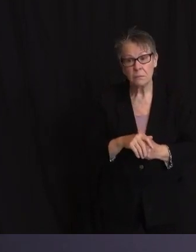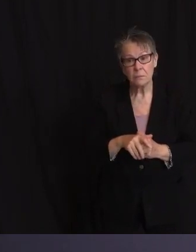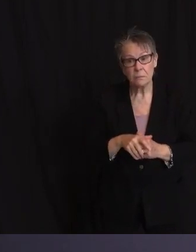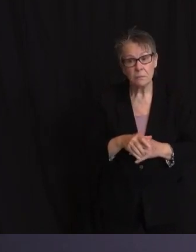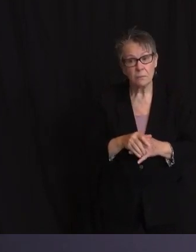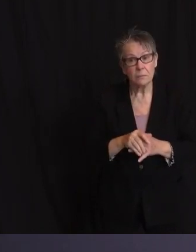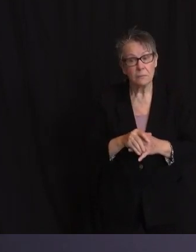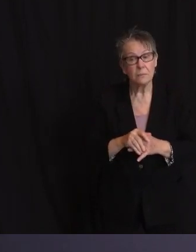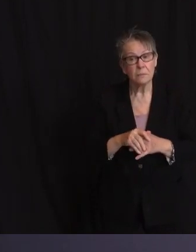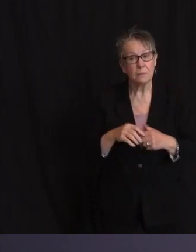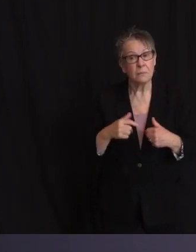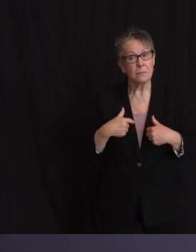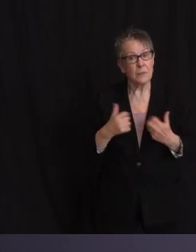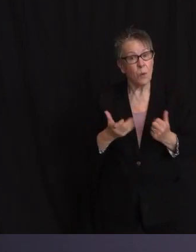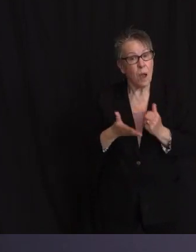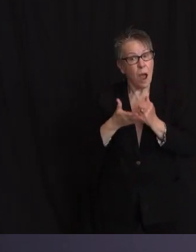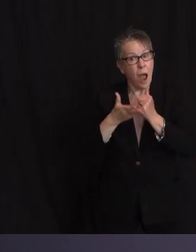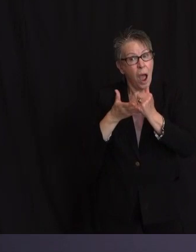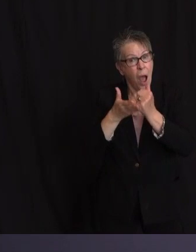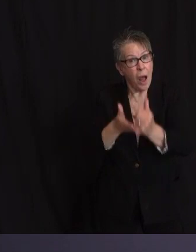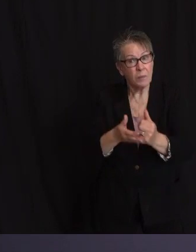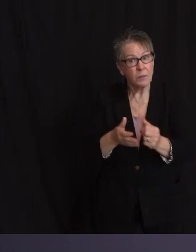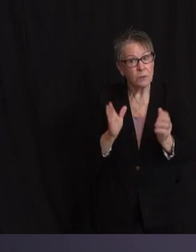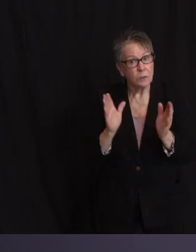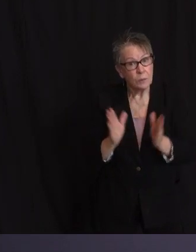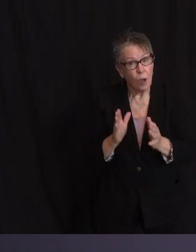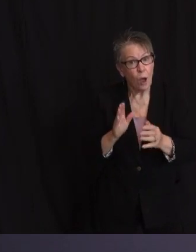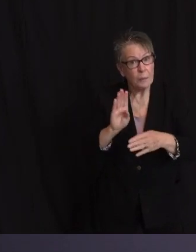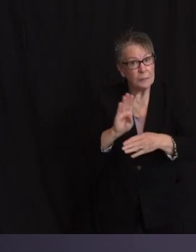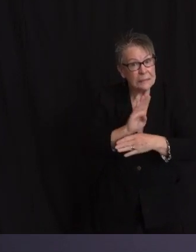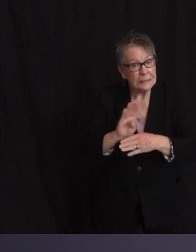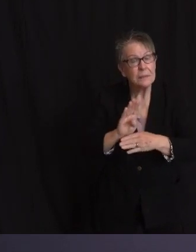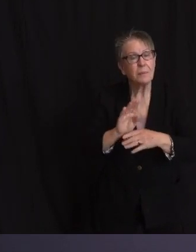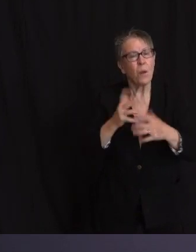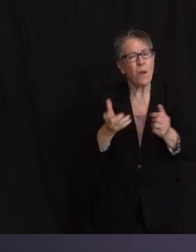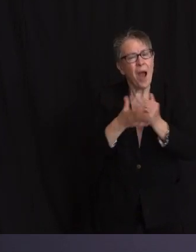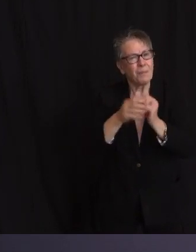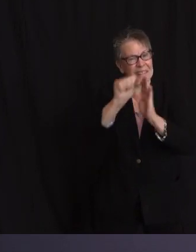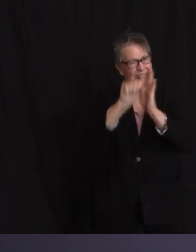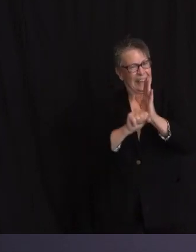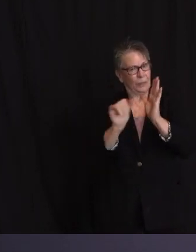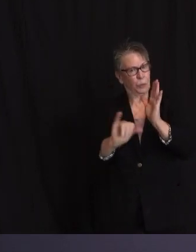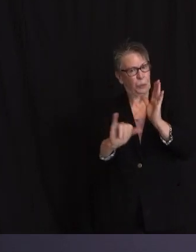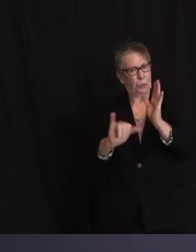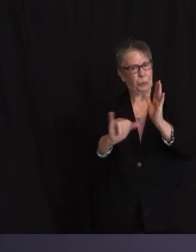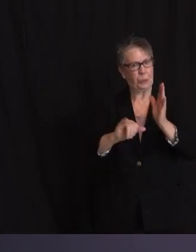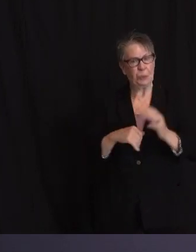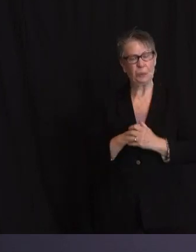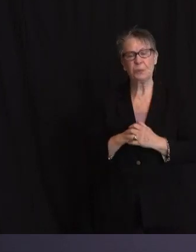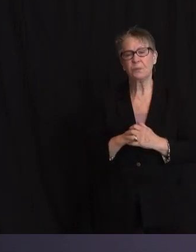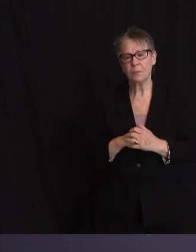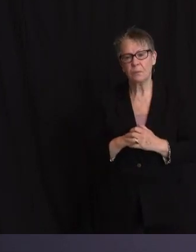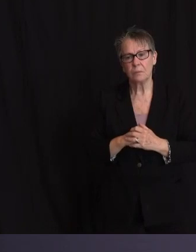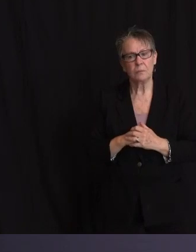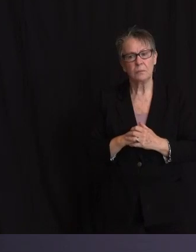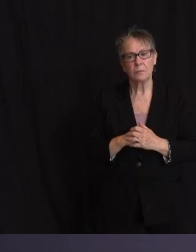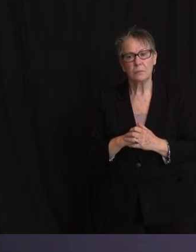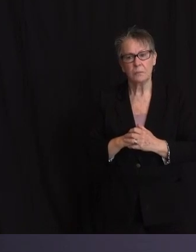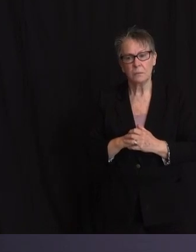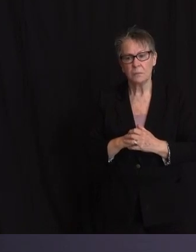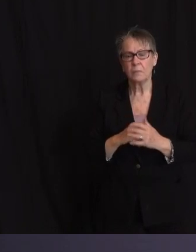are the frontline reality right now. Both sides of the aisle would agree with this. We are the ones at the point of attack if you're